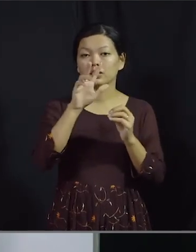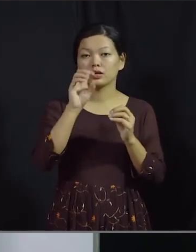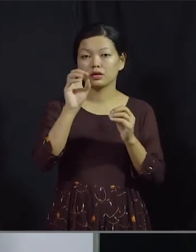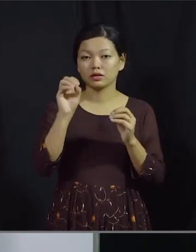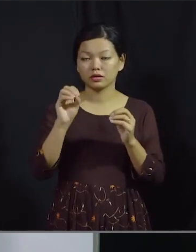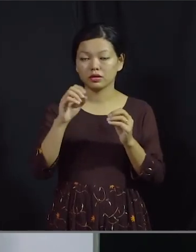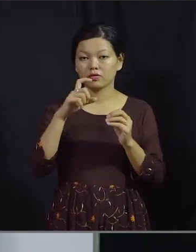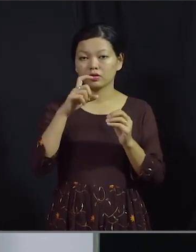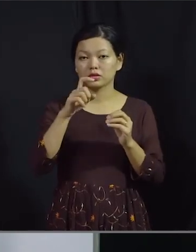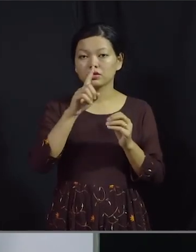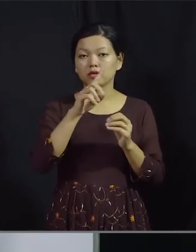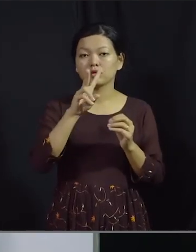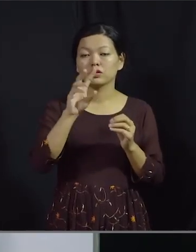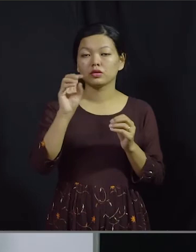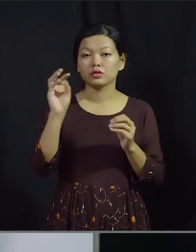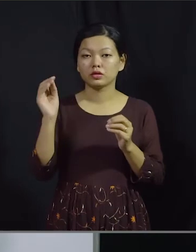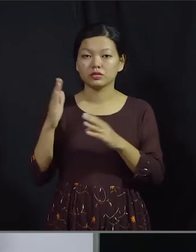it is 1,200.